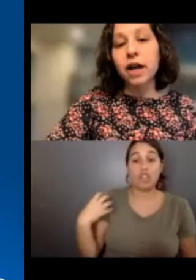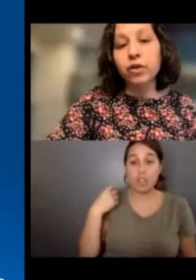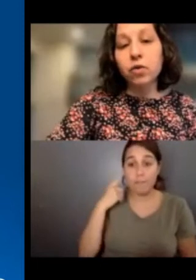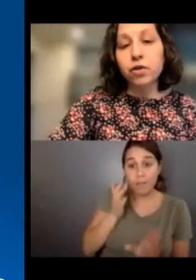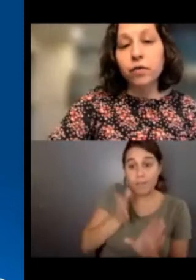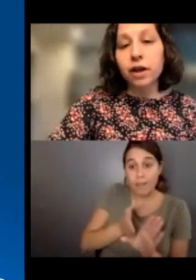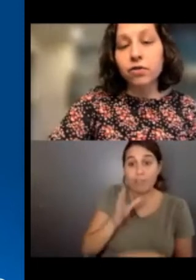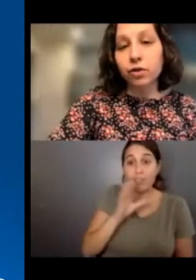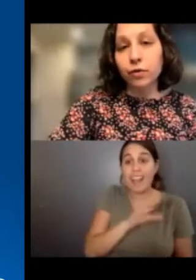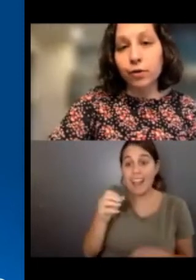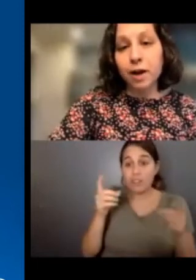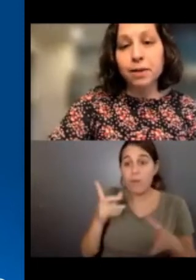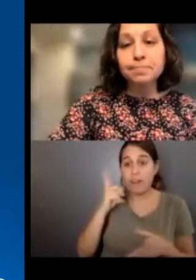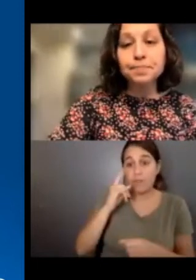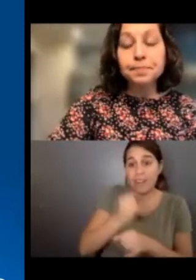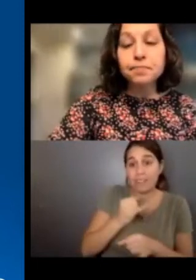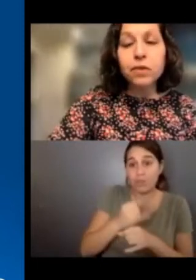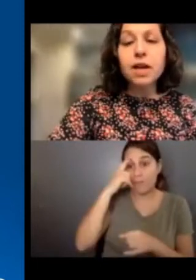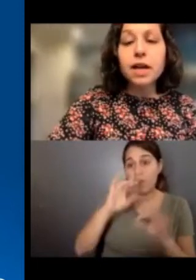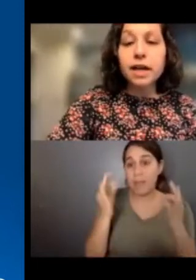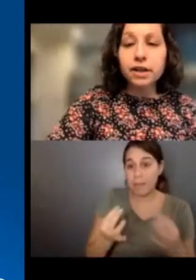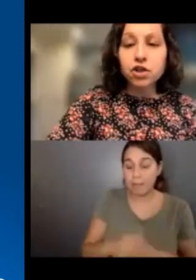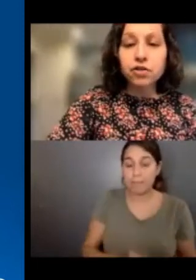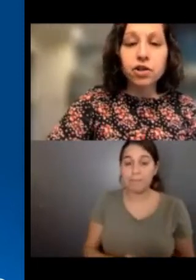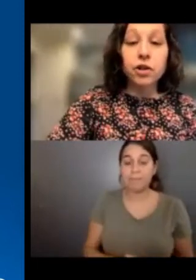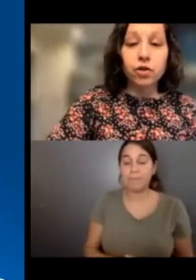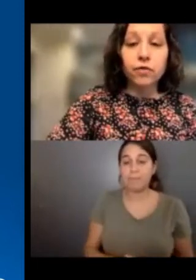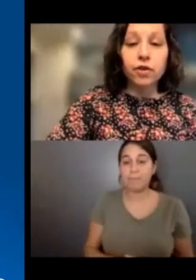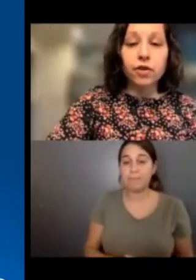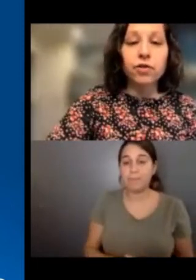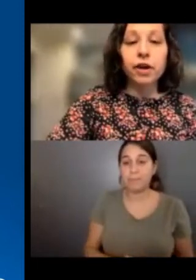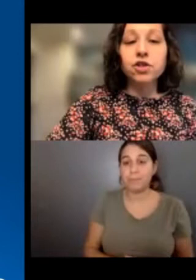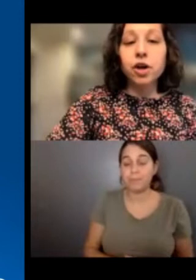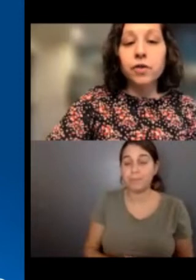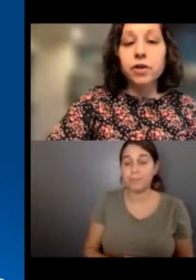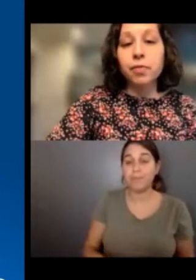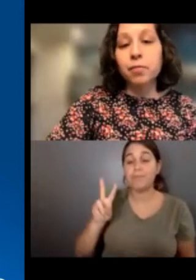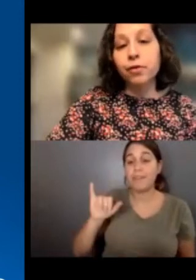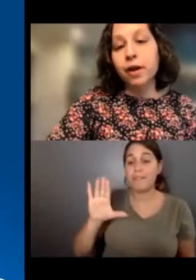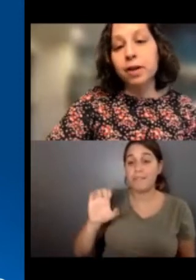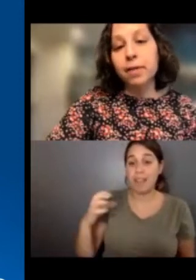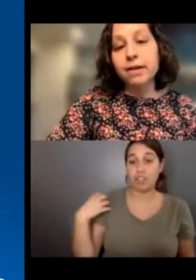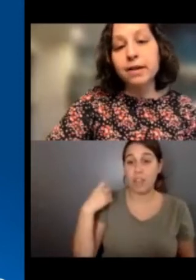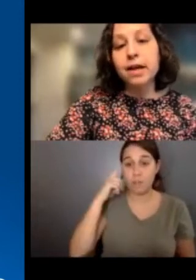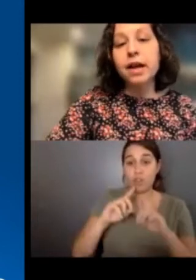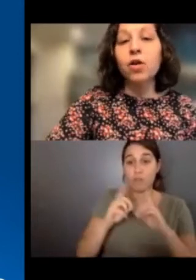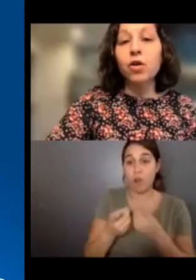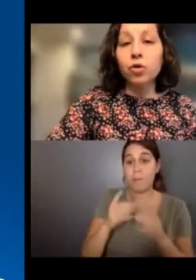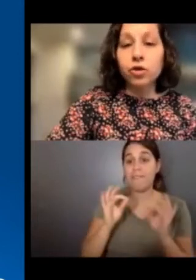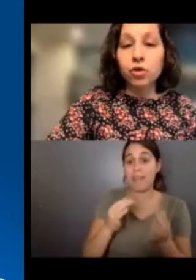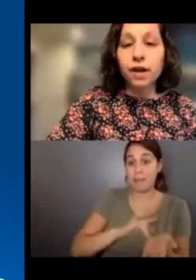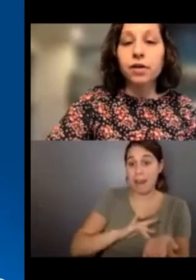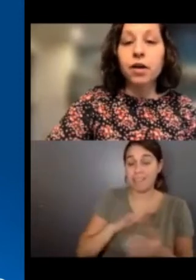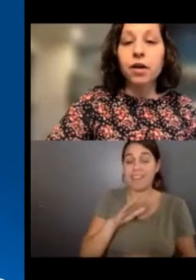and the Director of the Institute for the Family. In addition, she serves as the Vice Chair of the Department of Family Medicine and also